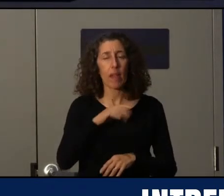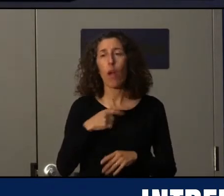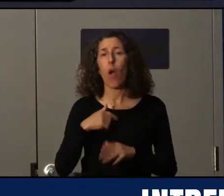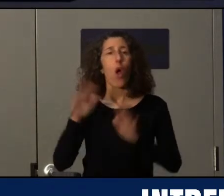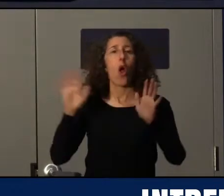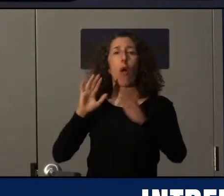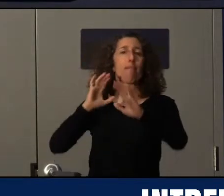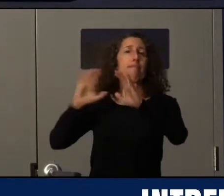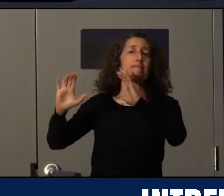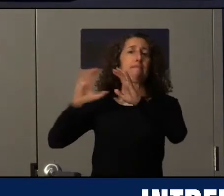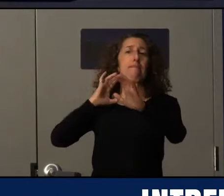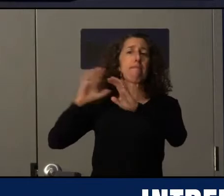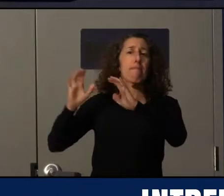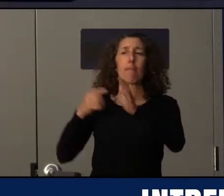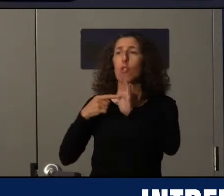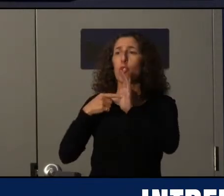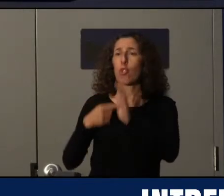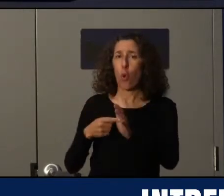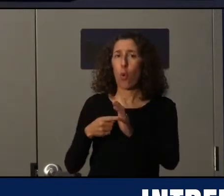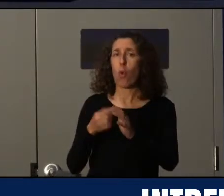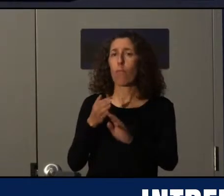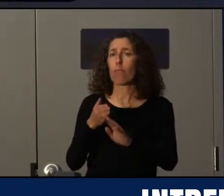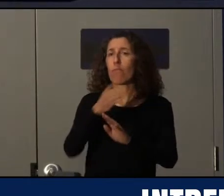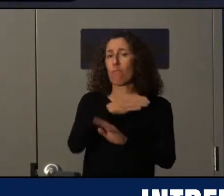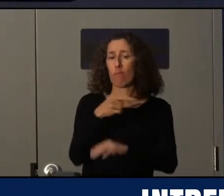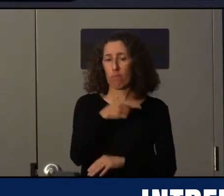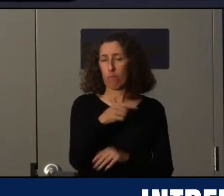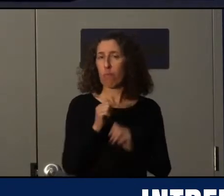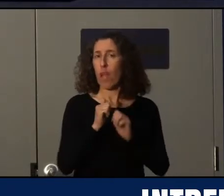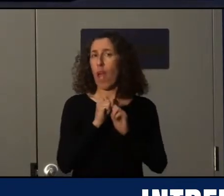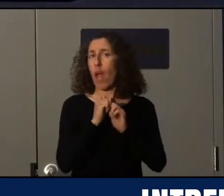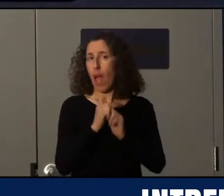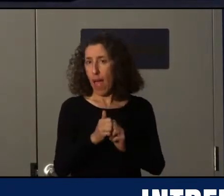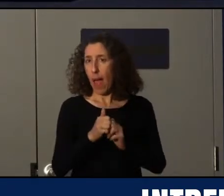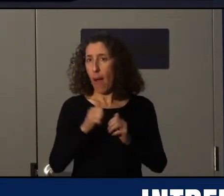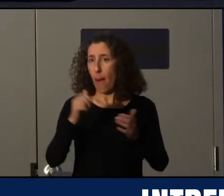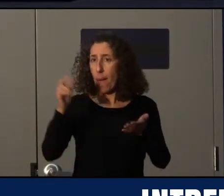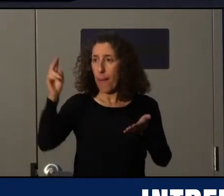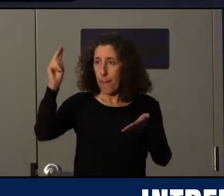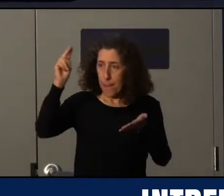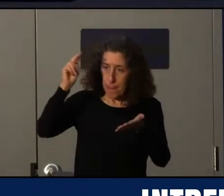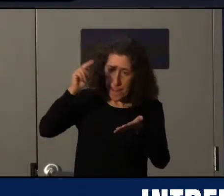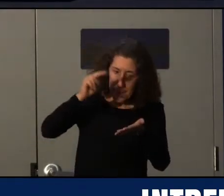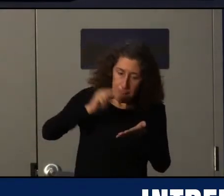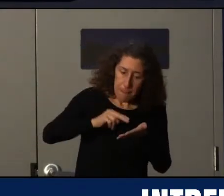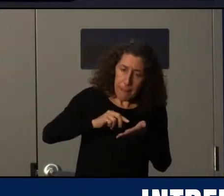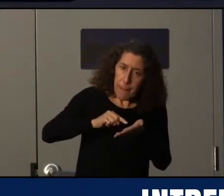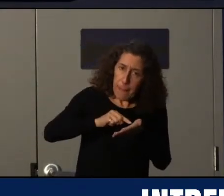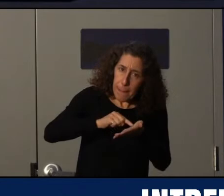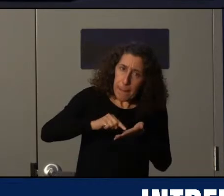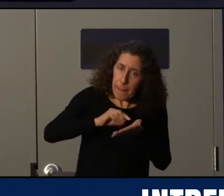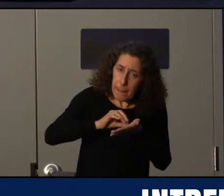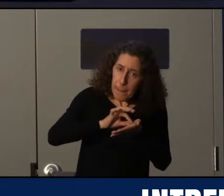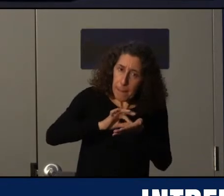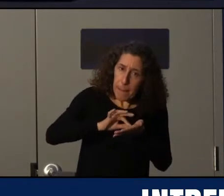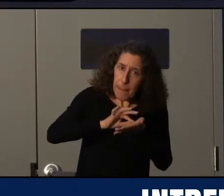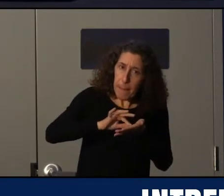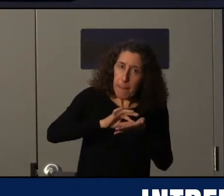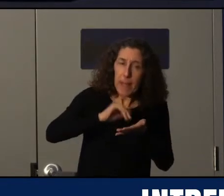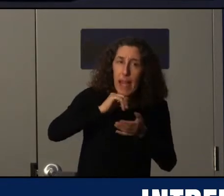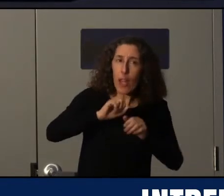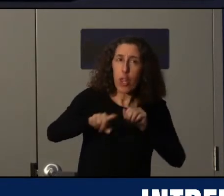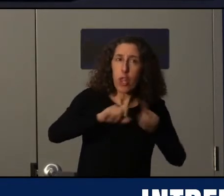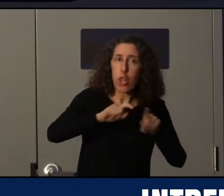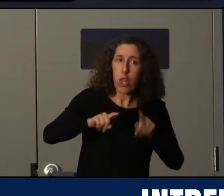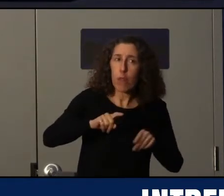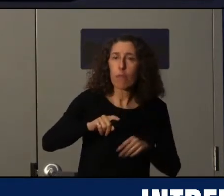as soon as I showed them what Nicole had done. And then SpaceX immediately turned and said, okay, we can figure, because they're